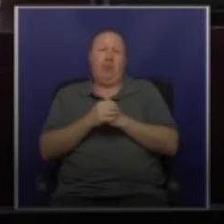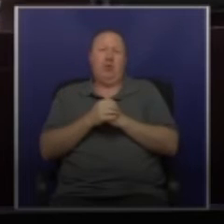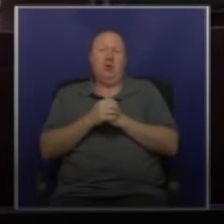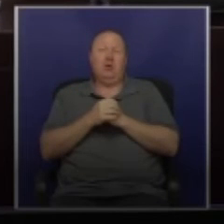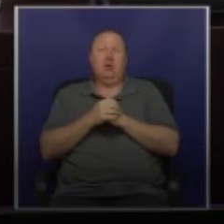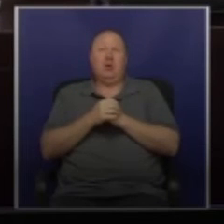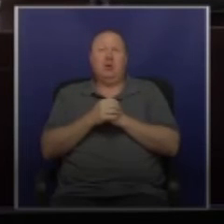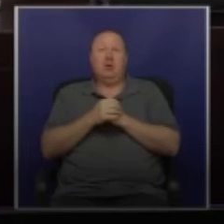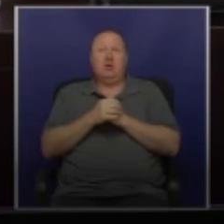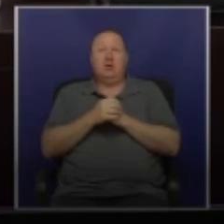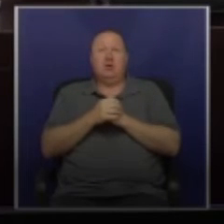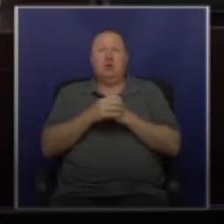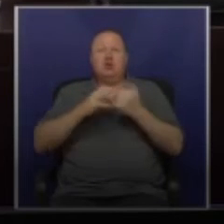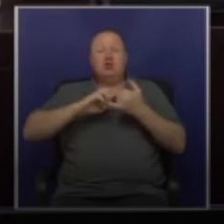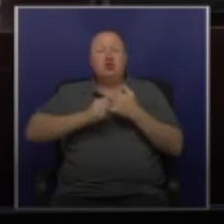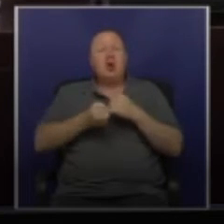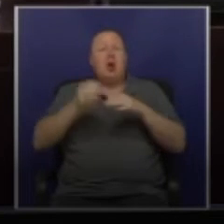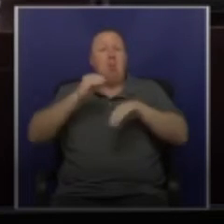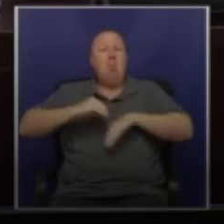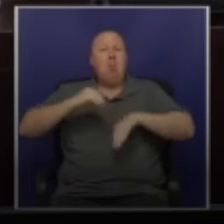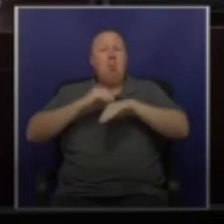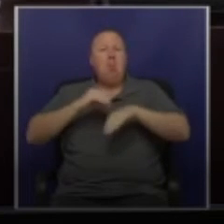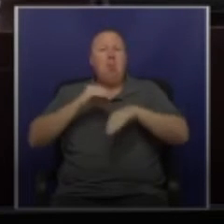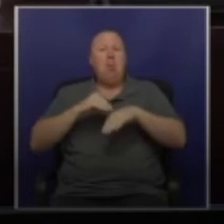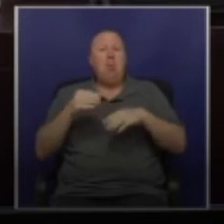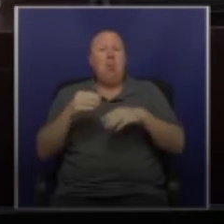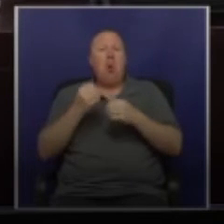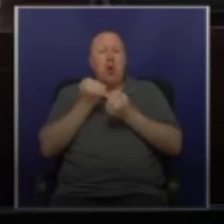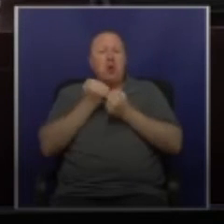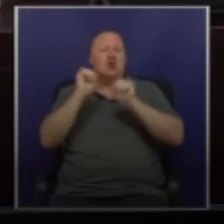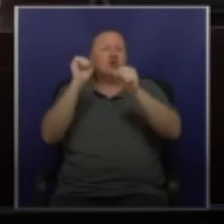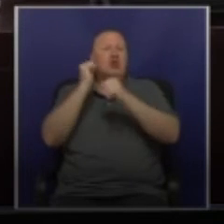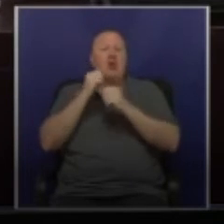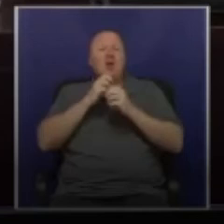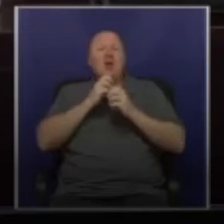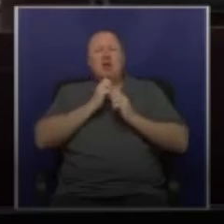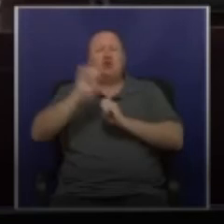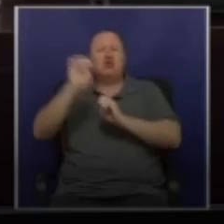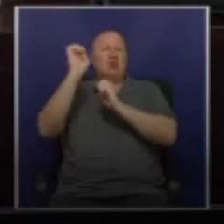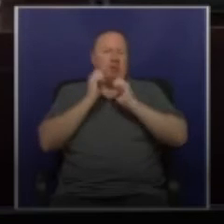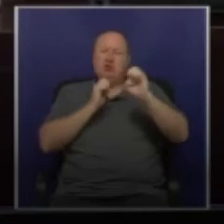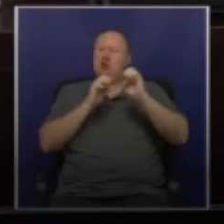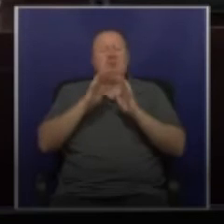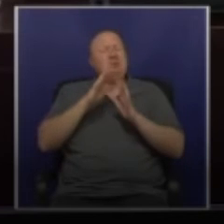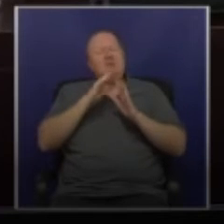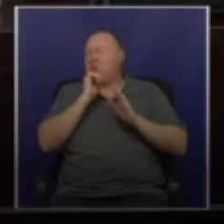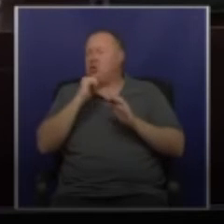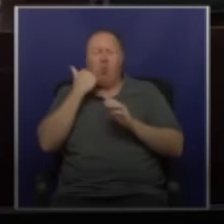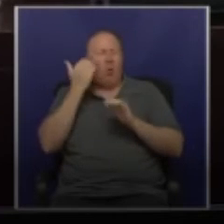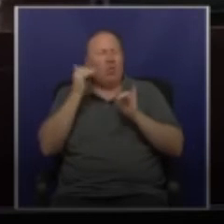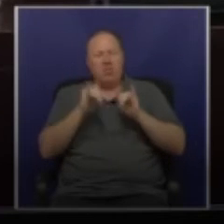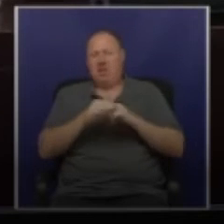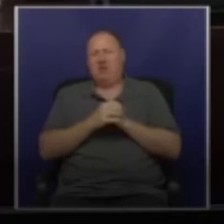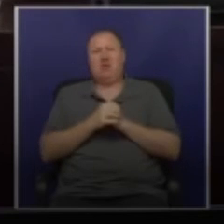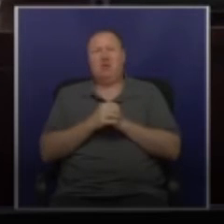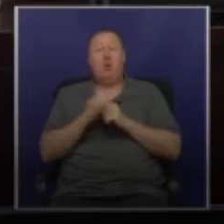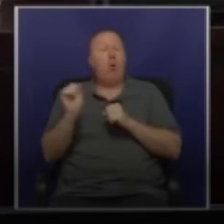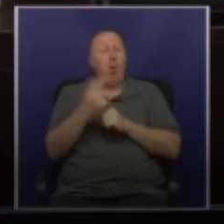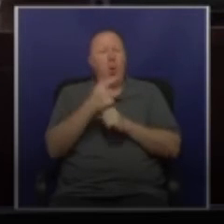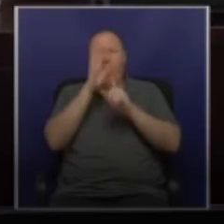in order to ramp up and rationalize their own extremism, must be rebuked by all of us. For peace to be